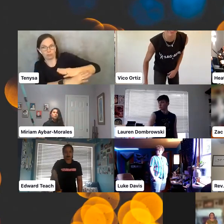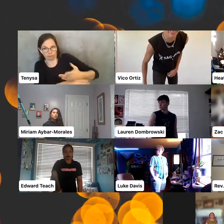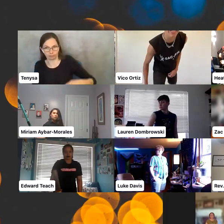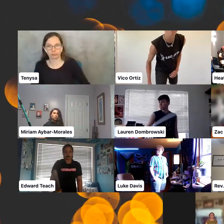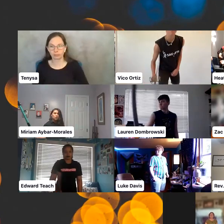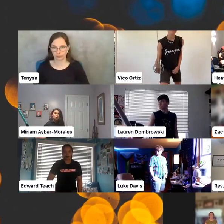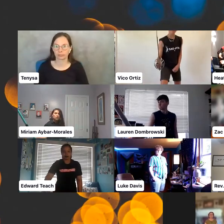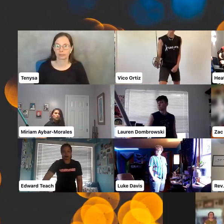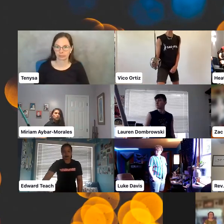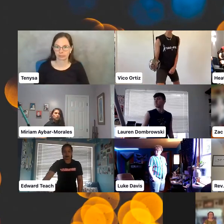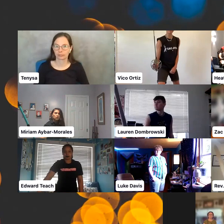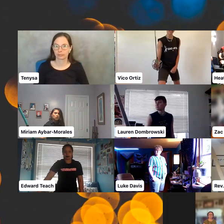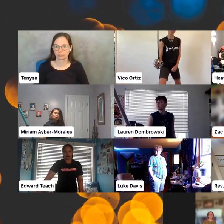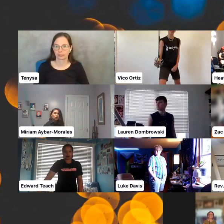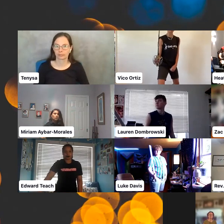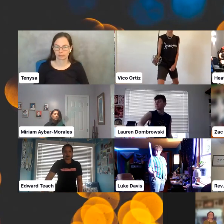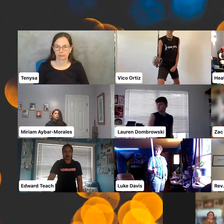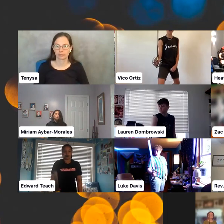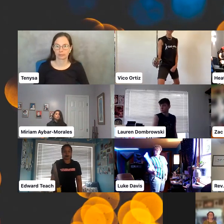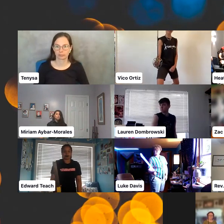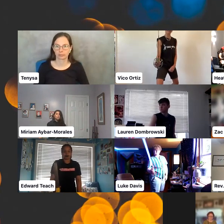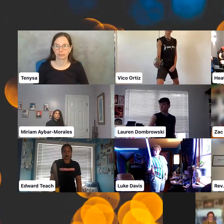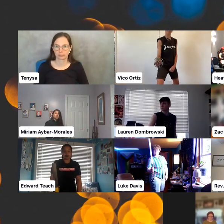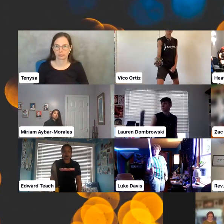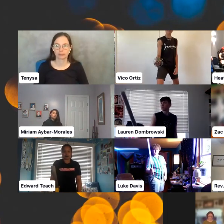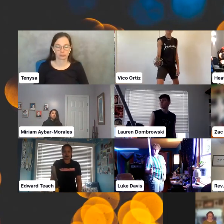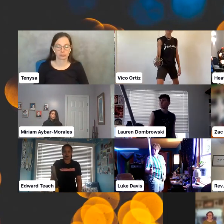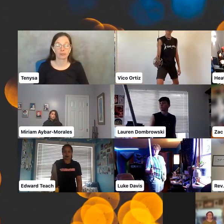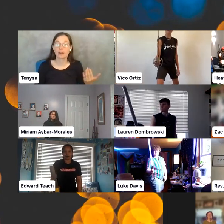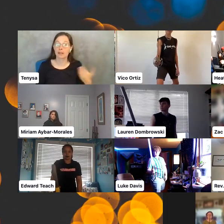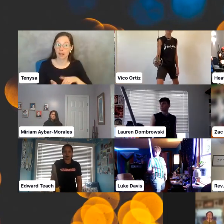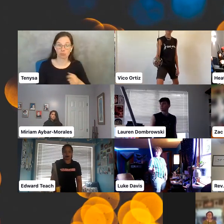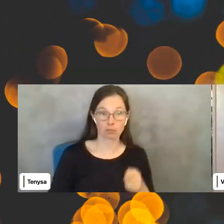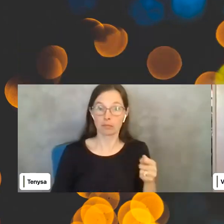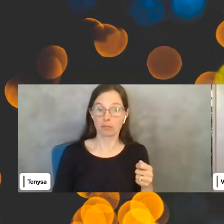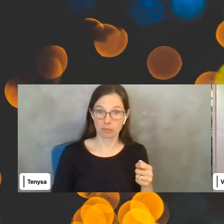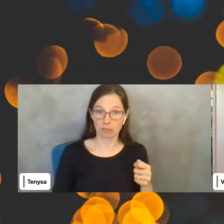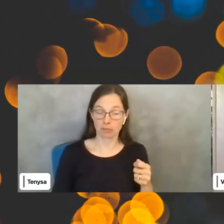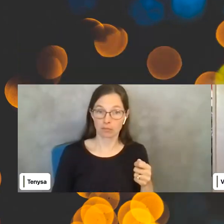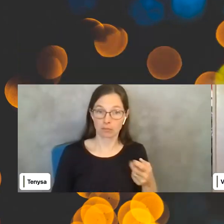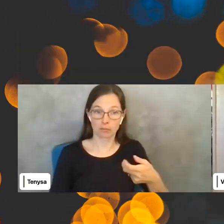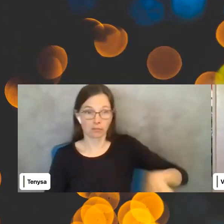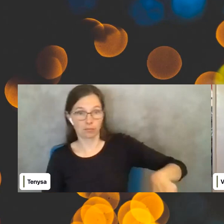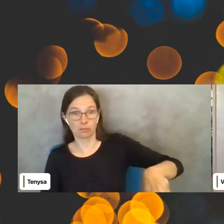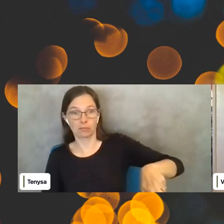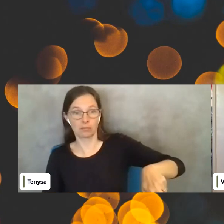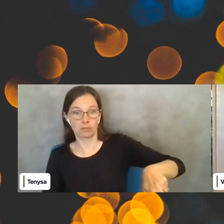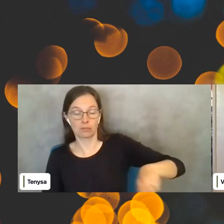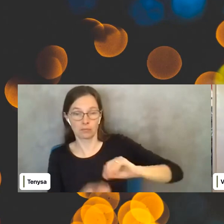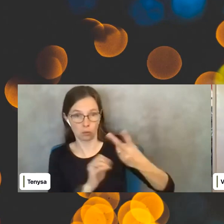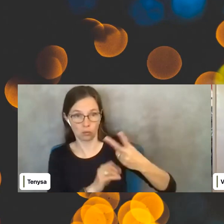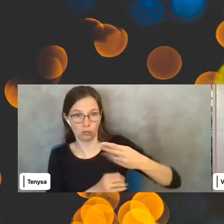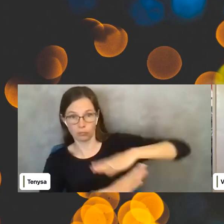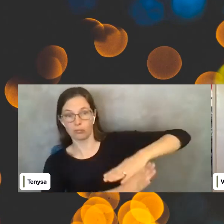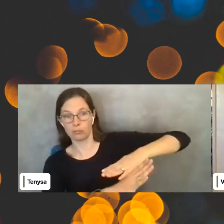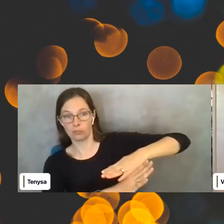Nice. So again, back to on guard. Parry number 2, boom. Protecting